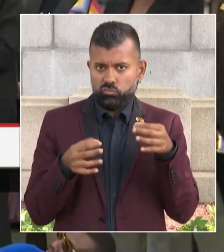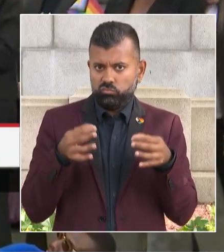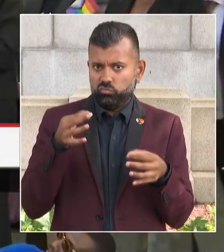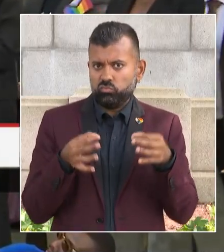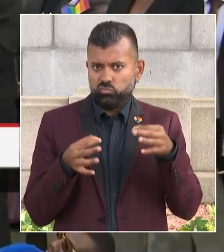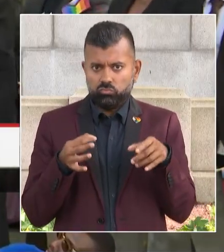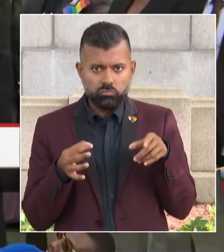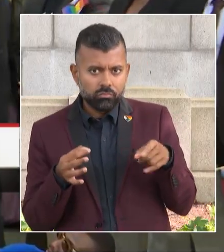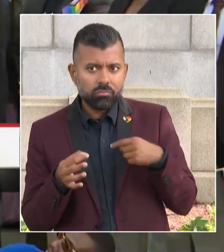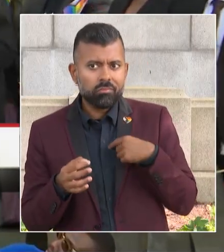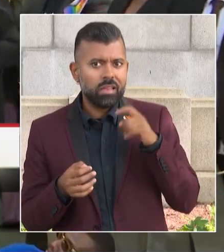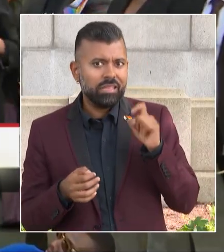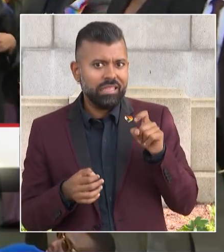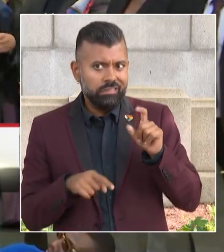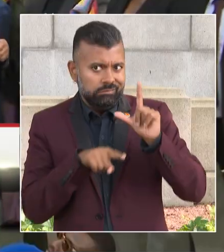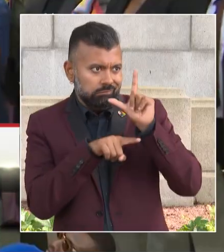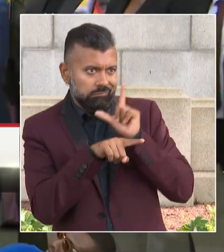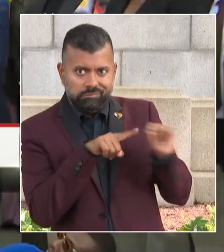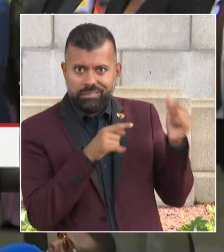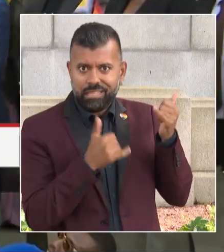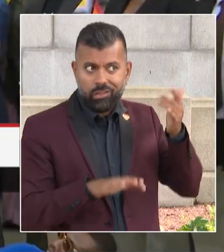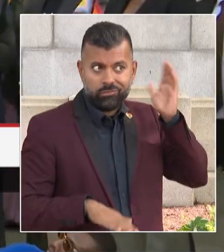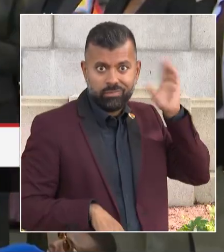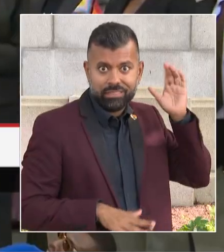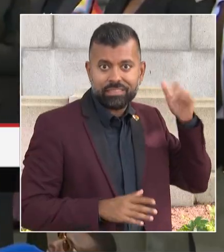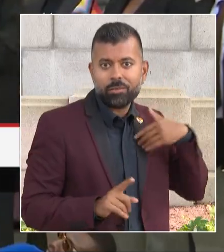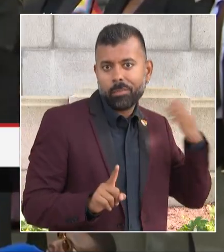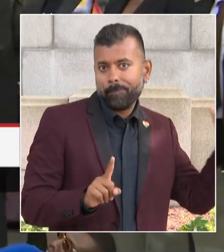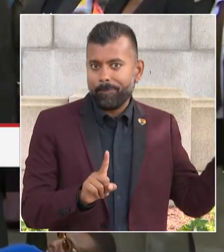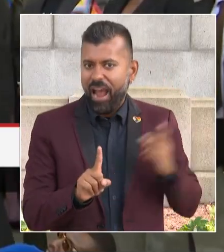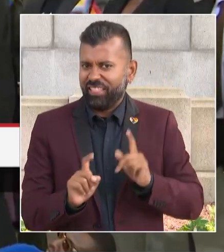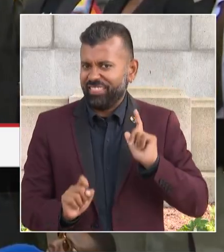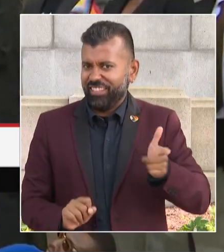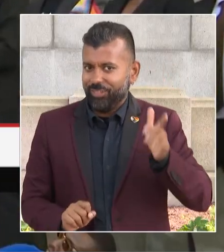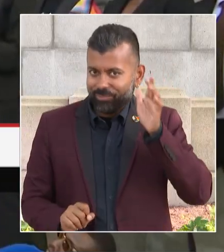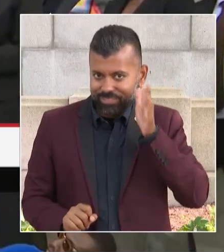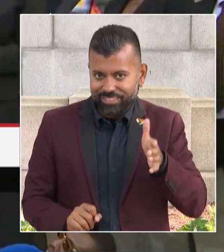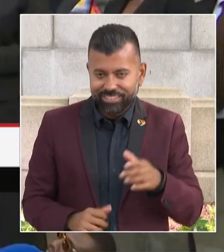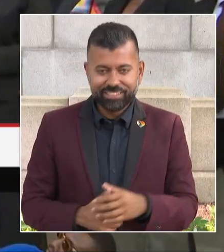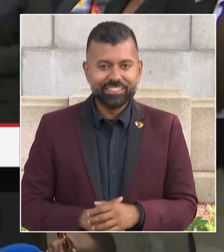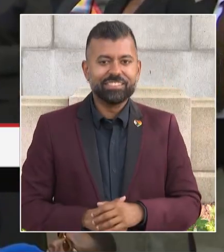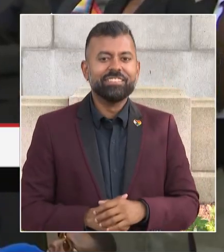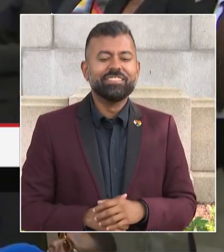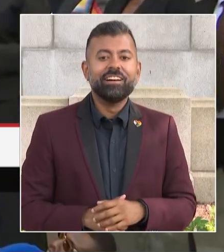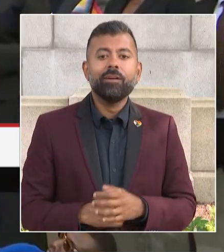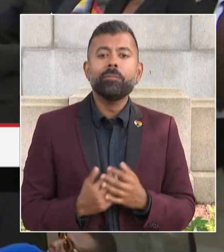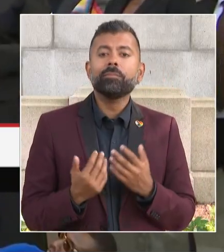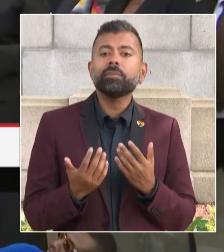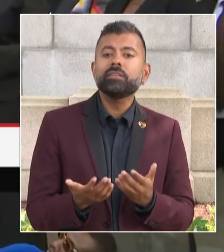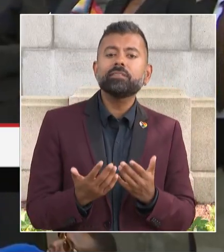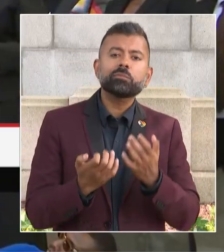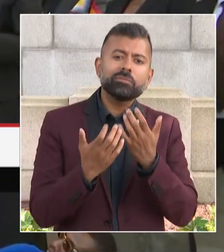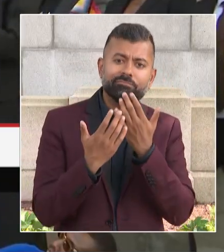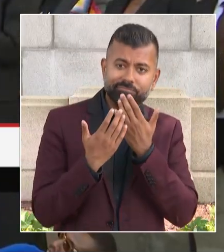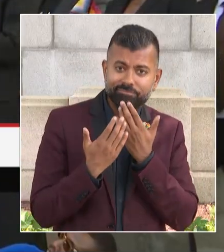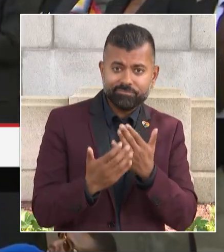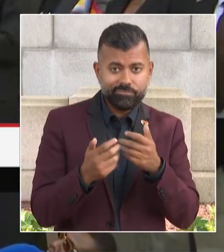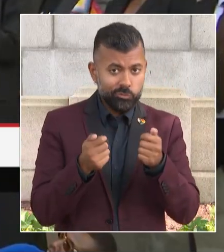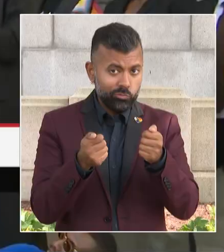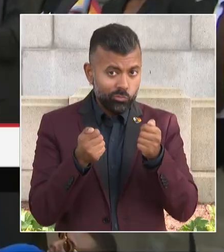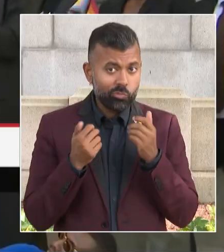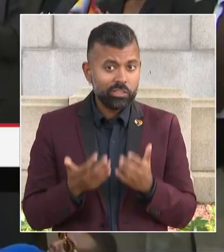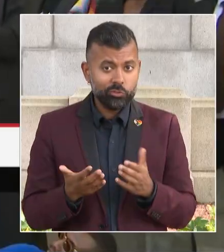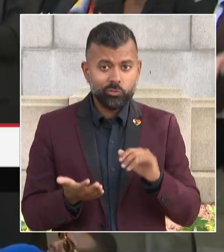don't know where Director Bowles is, Director Japer Bowles, for all of the tireless work that he and his team have